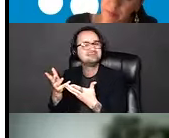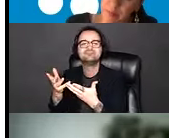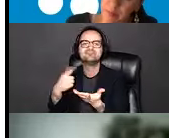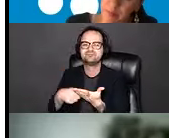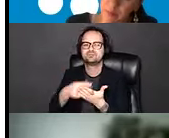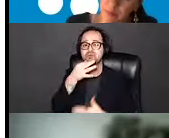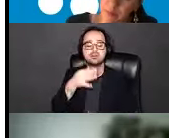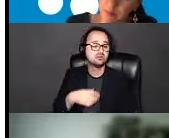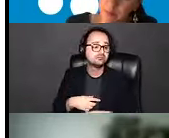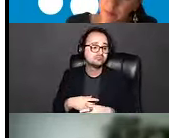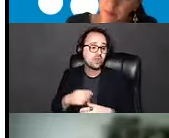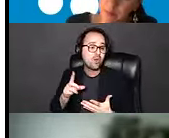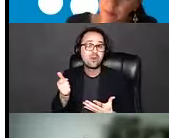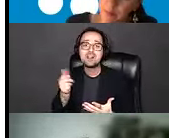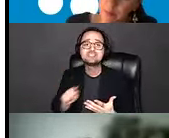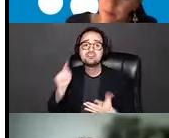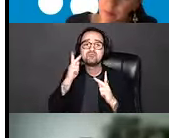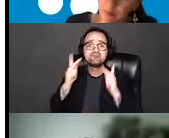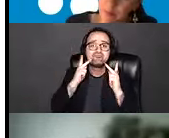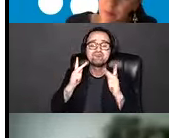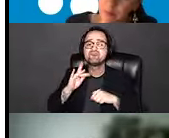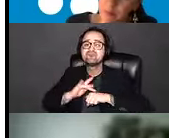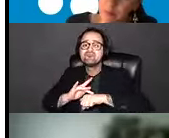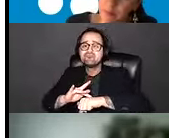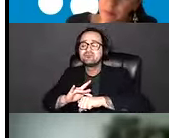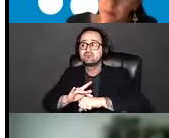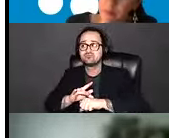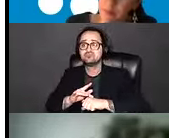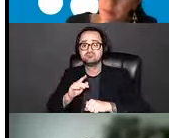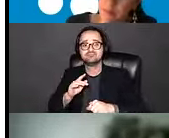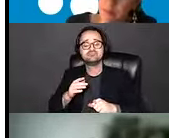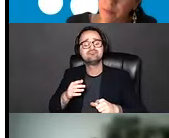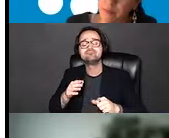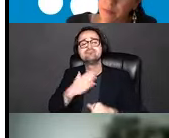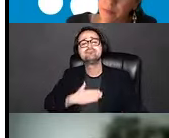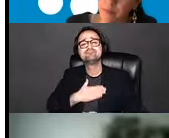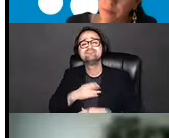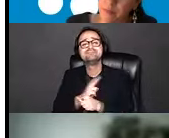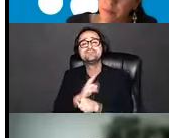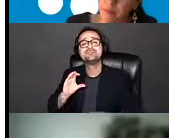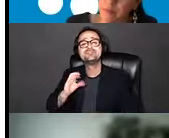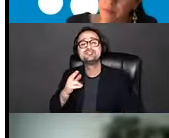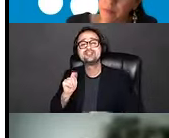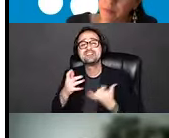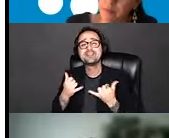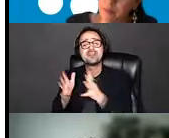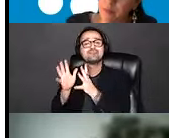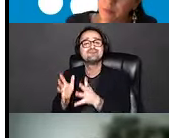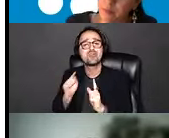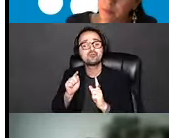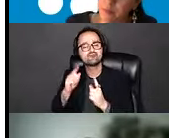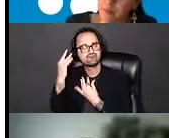question: what else have you encountered, or do you anticipate this? Welcome you to chat now if you have things on your